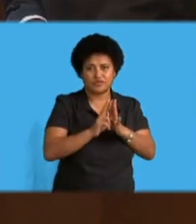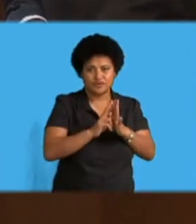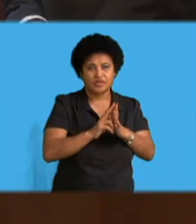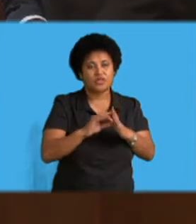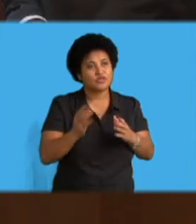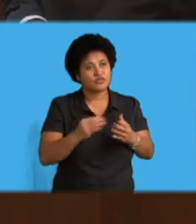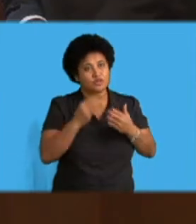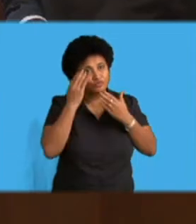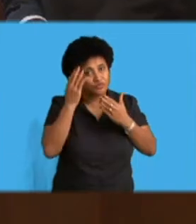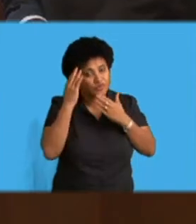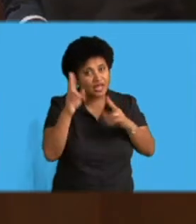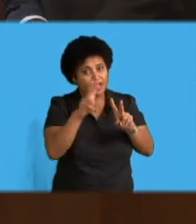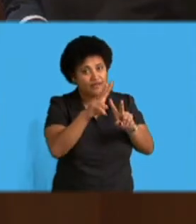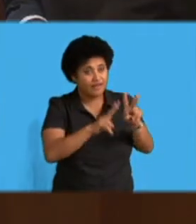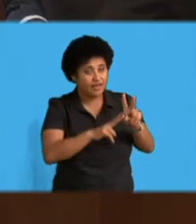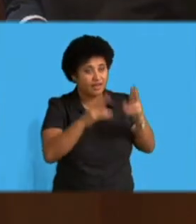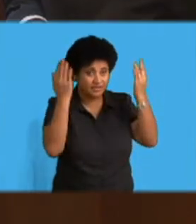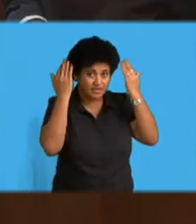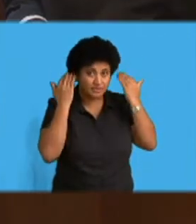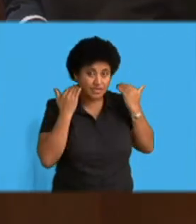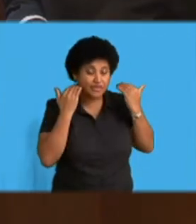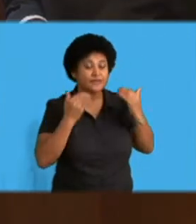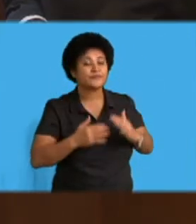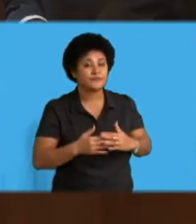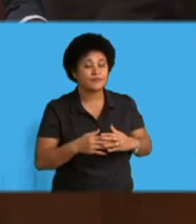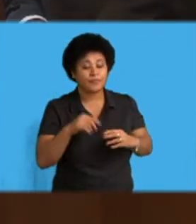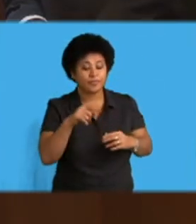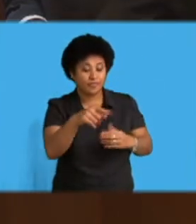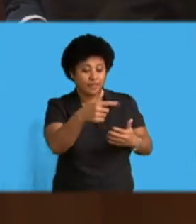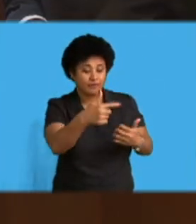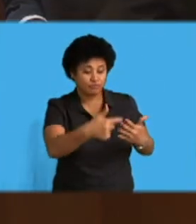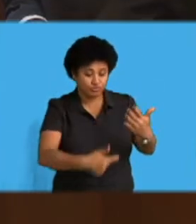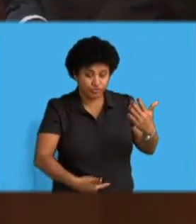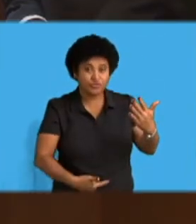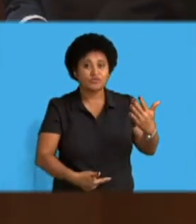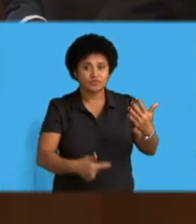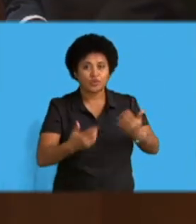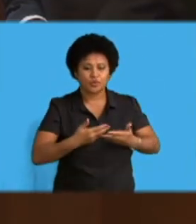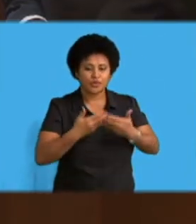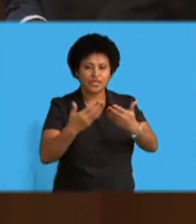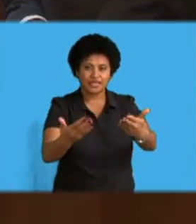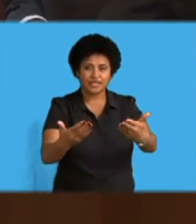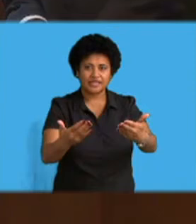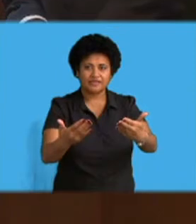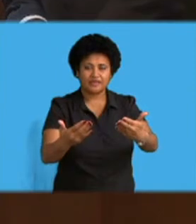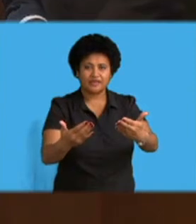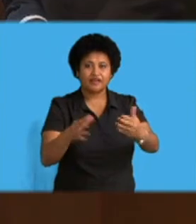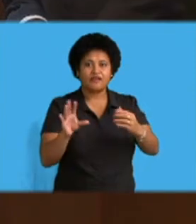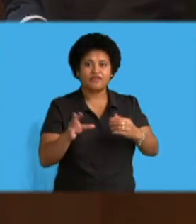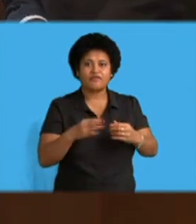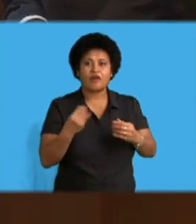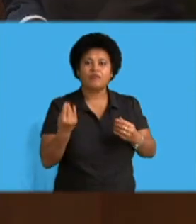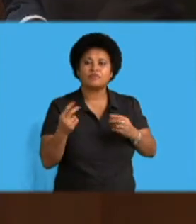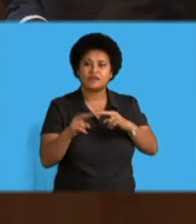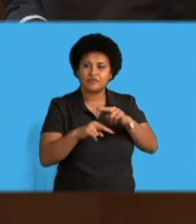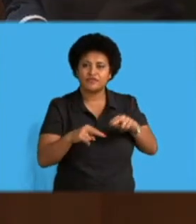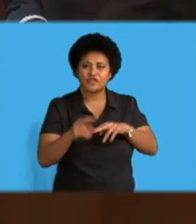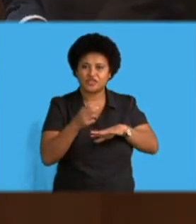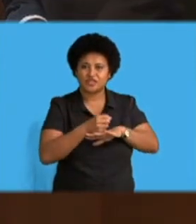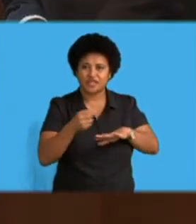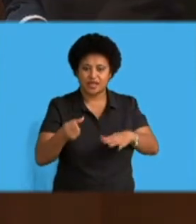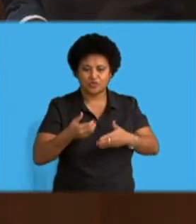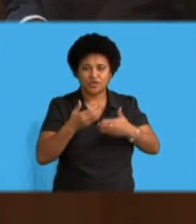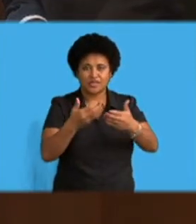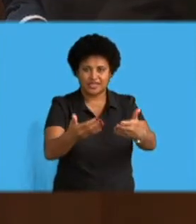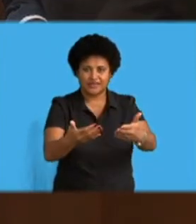Deputy Speaker, these issues were also presented by the Fijian government on behalf of the PDMC to the ADB Board of Governors at the first